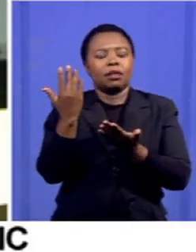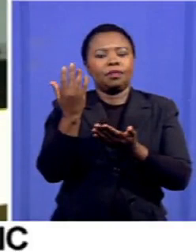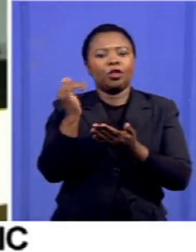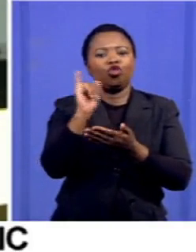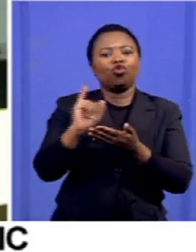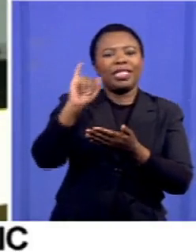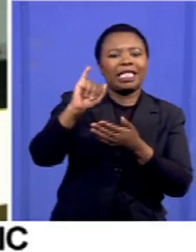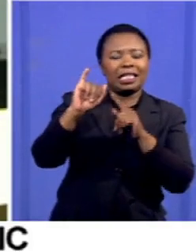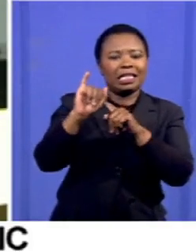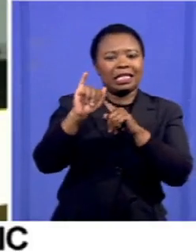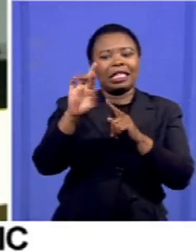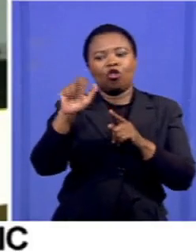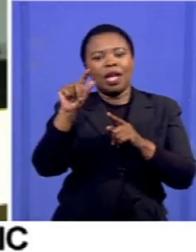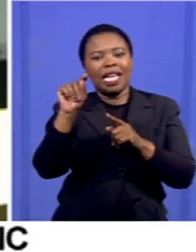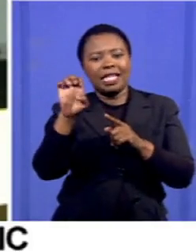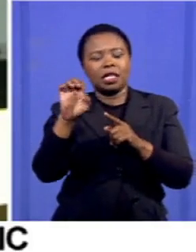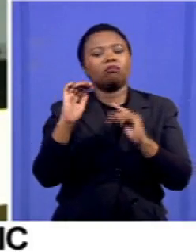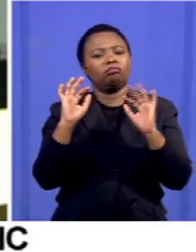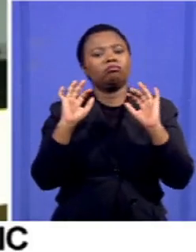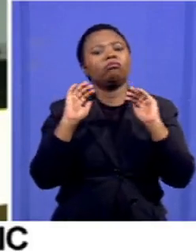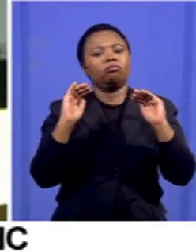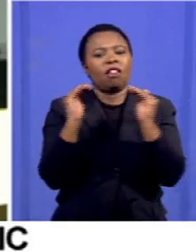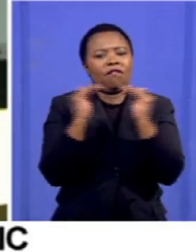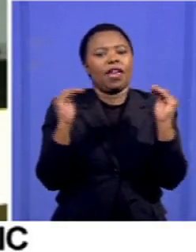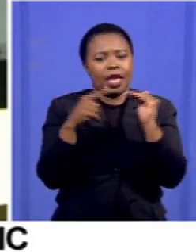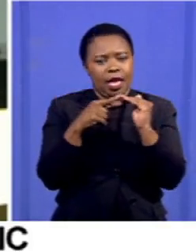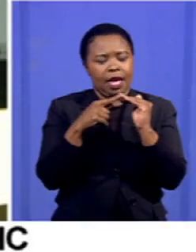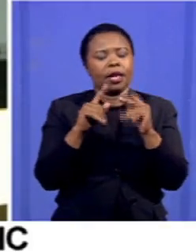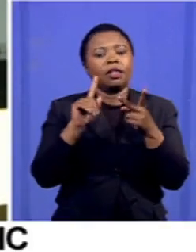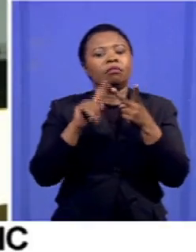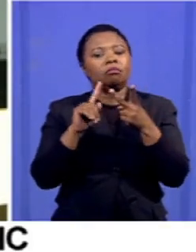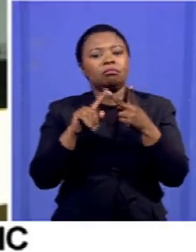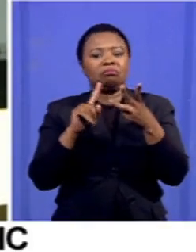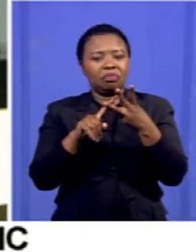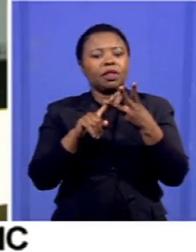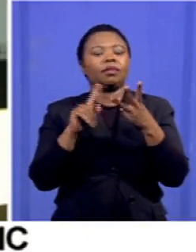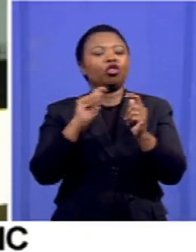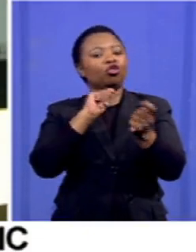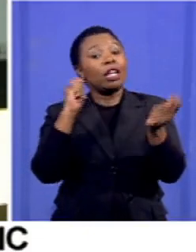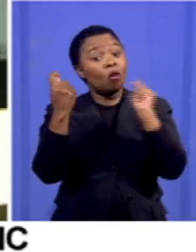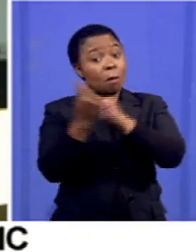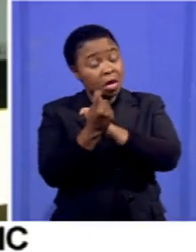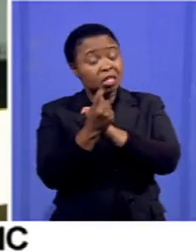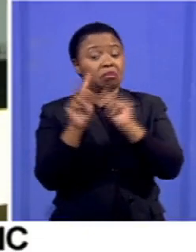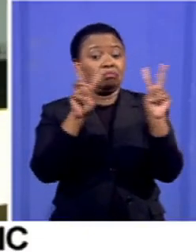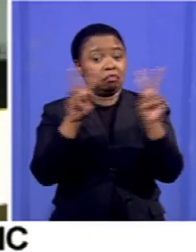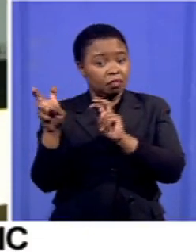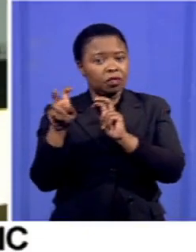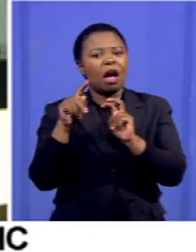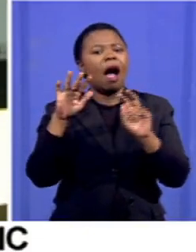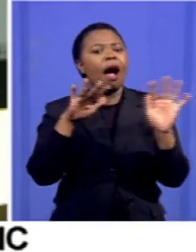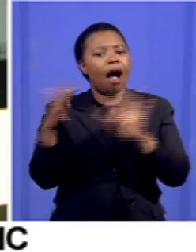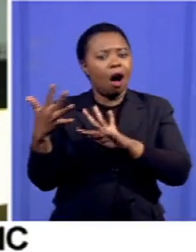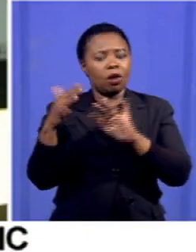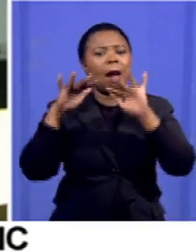can encourage economic development. They talk about transformation, ensuring transformation through public